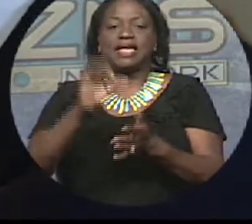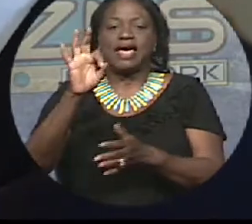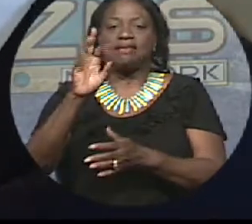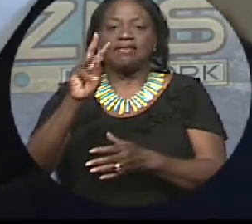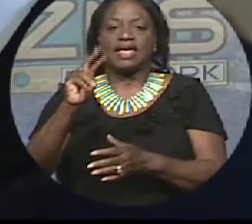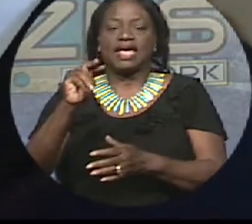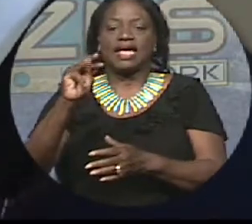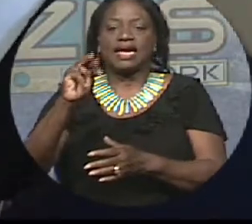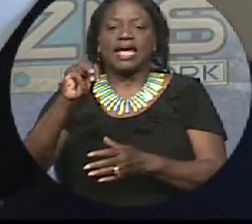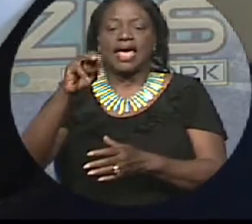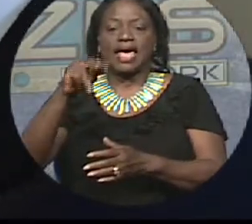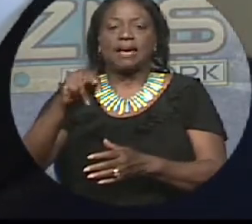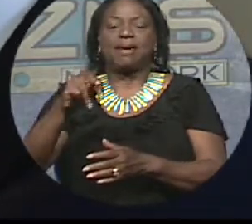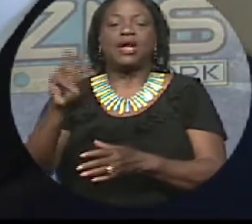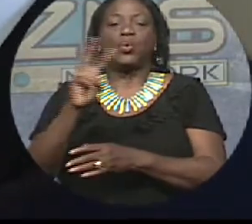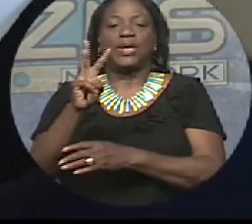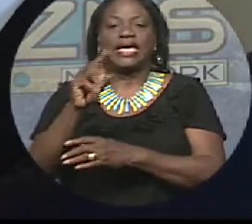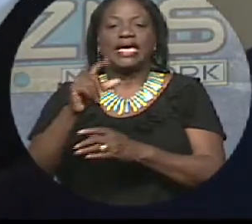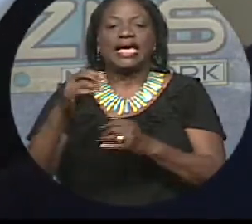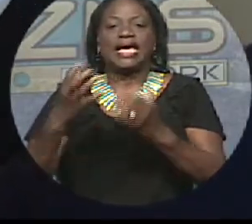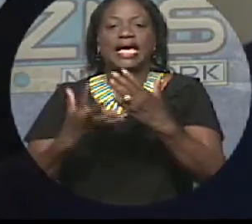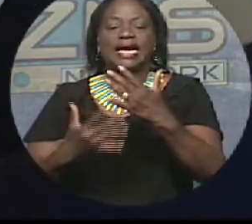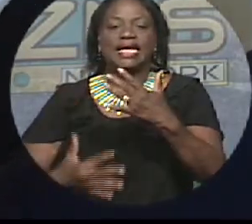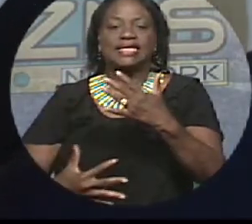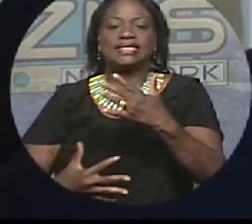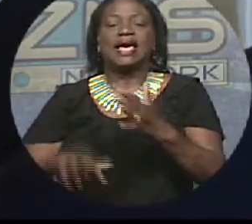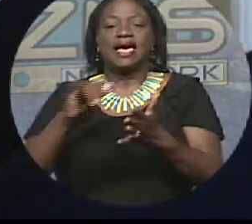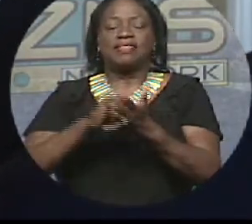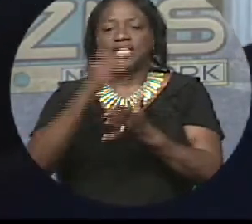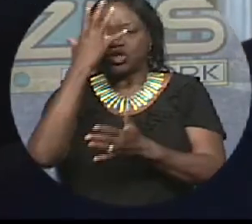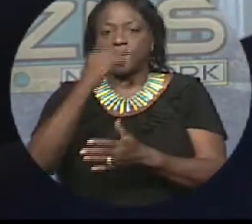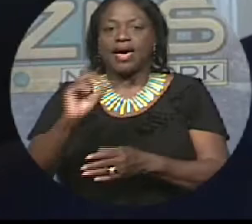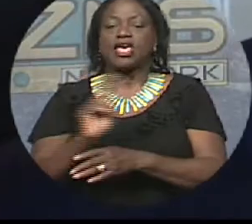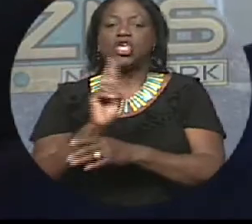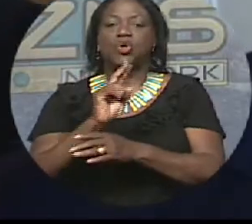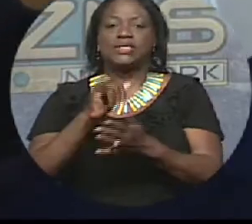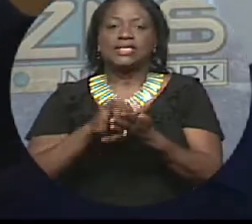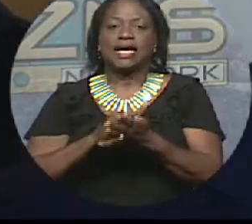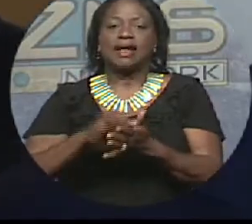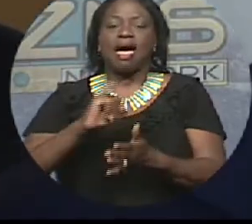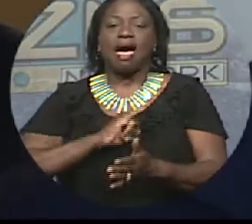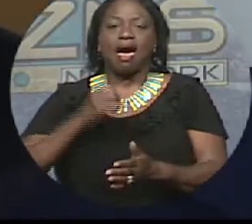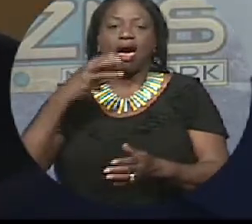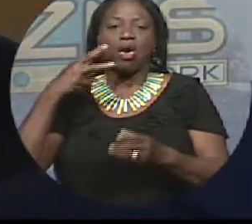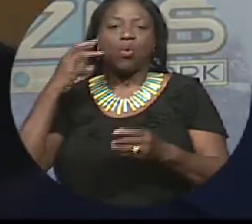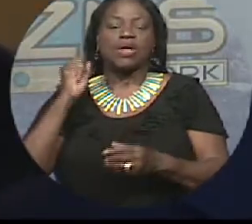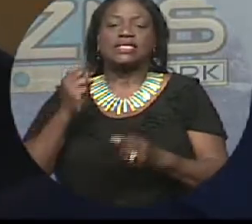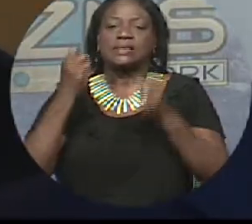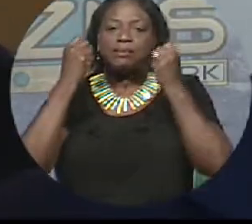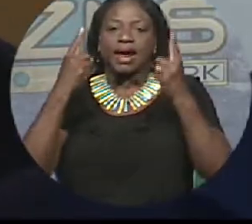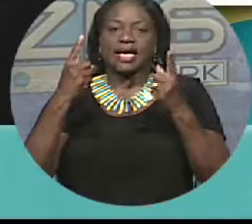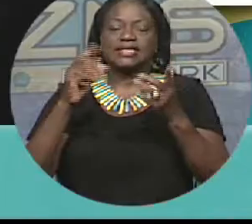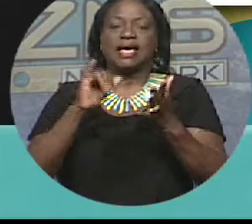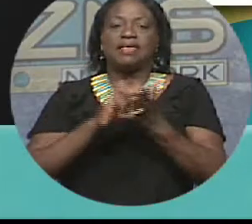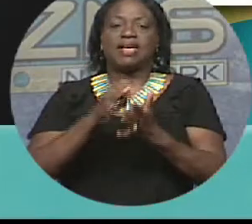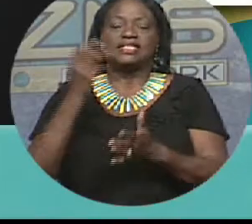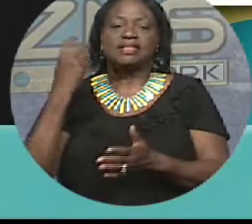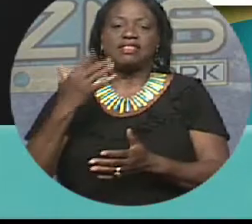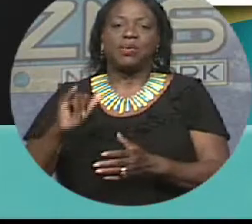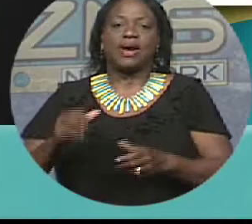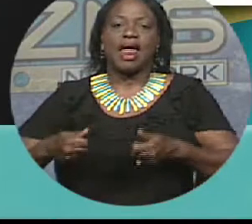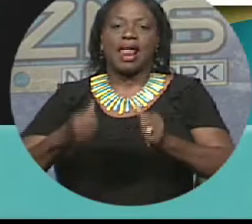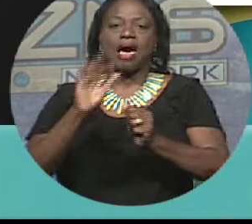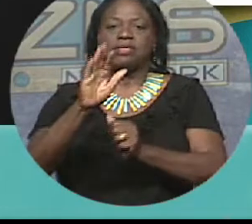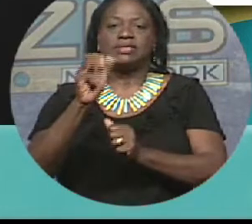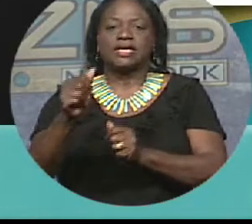WikiLeaks, and that's why I used that. And I was astonished that they would allow themselves to go that far. Despite claims